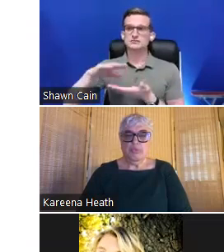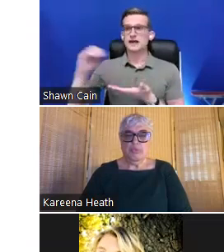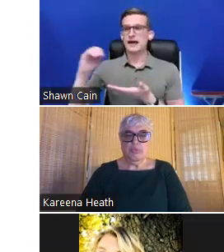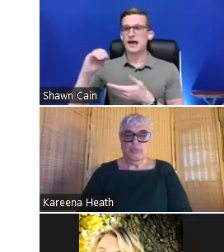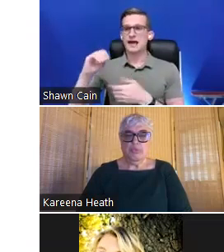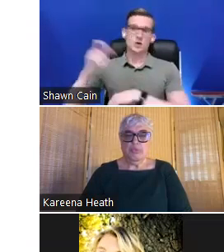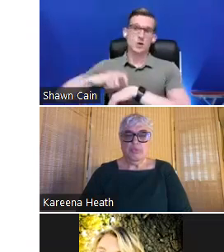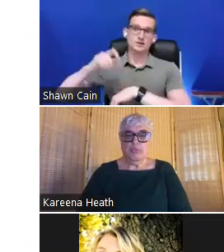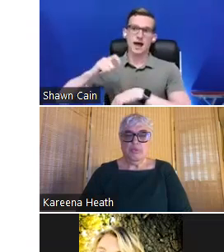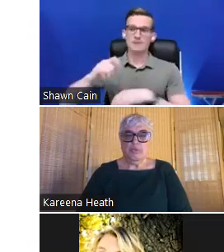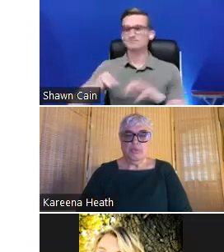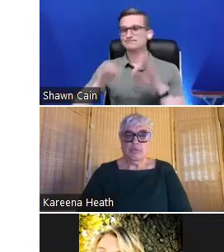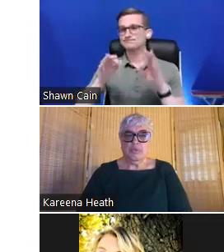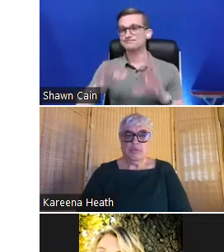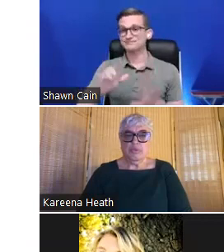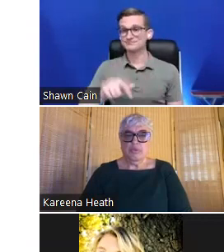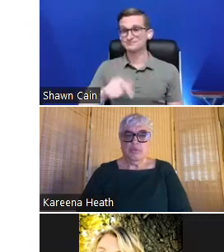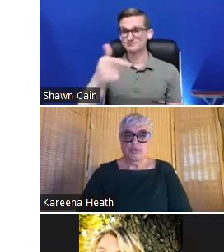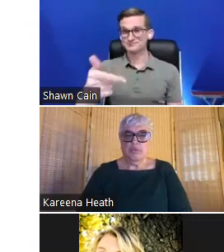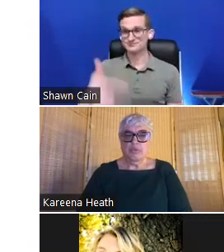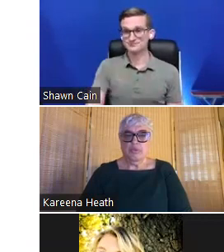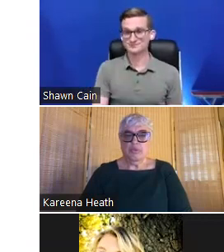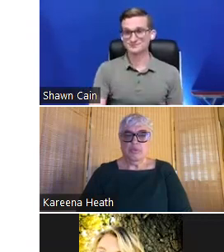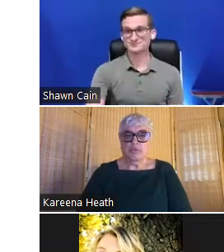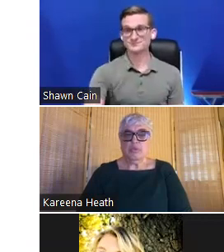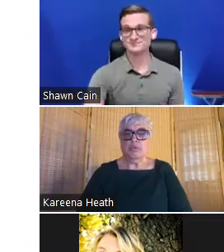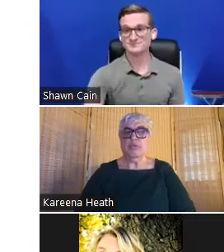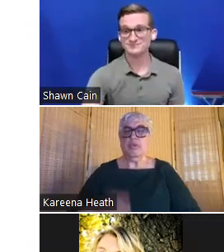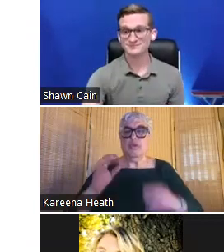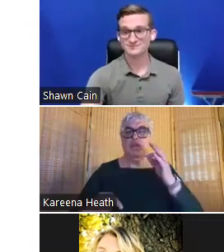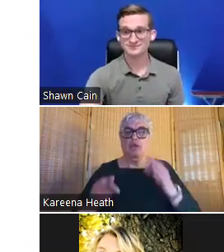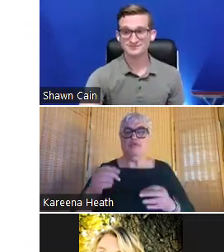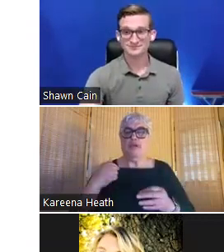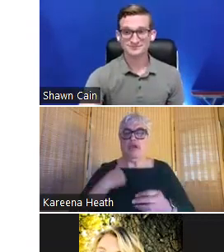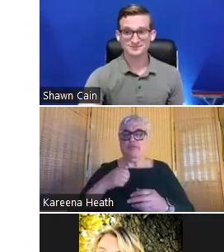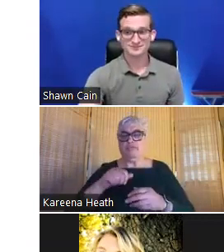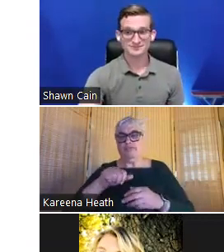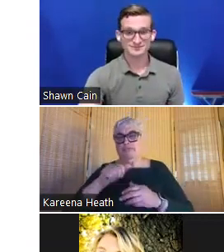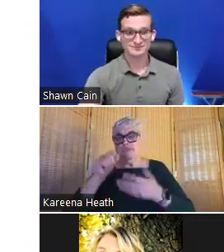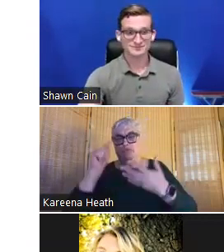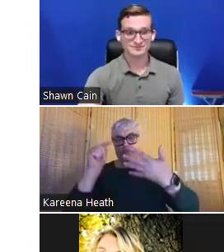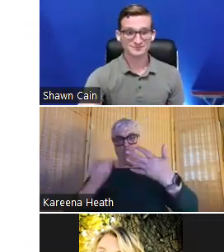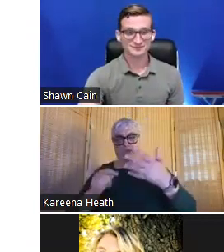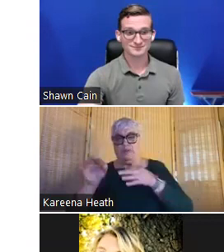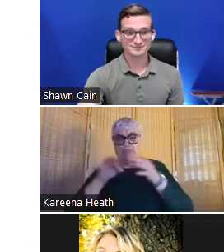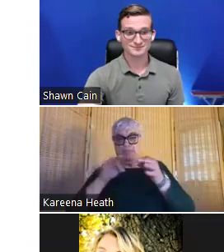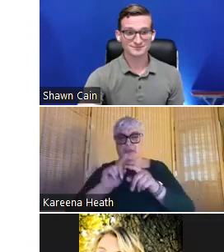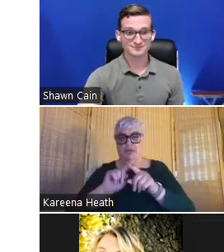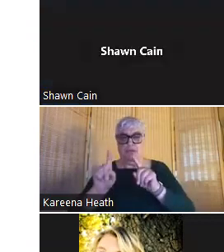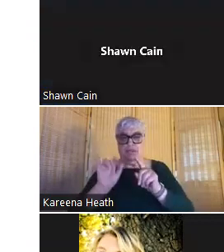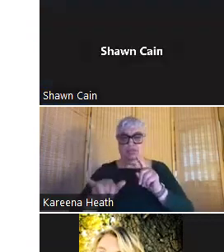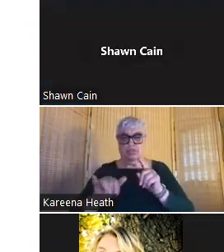we'll make sure to highlight if there are ones that are applicable across sections. We'll make sure you understand how that